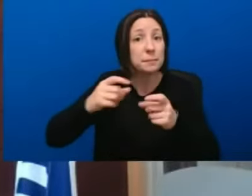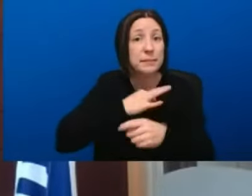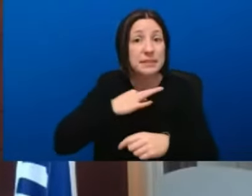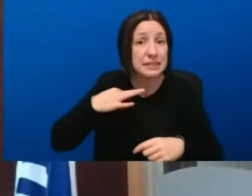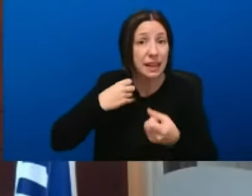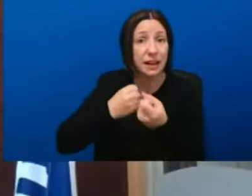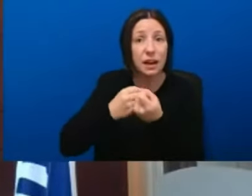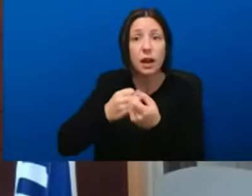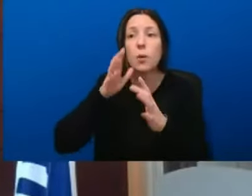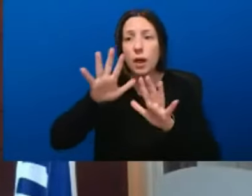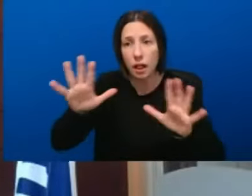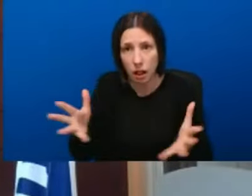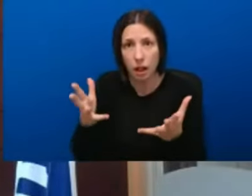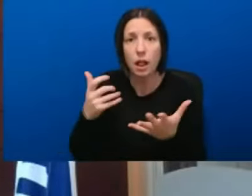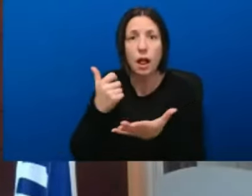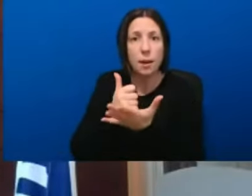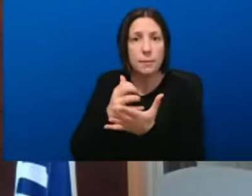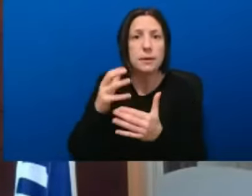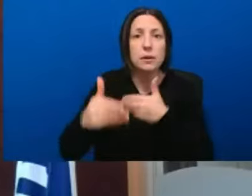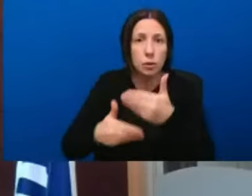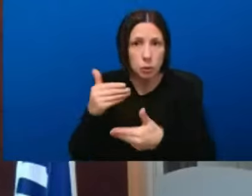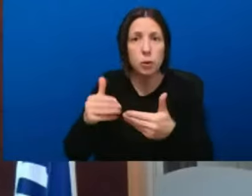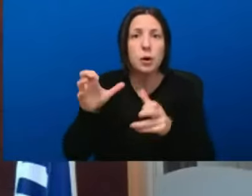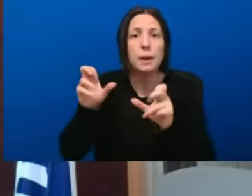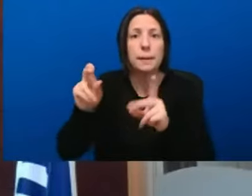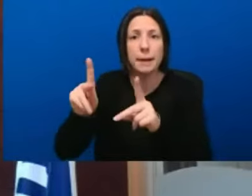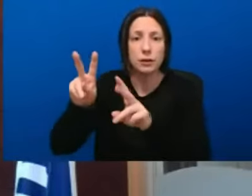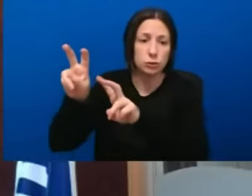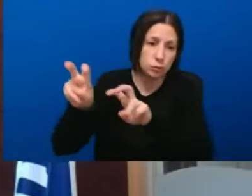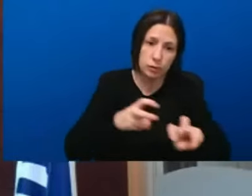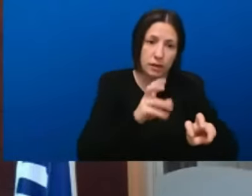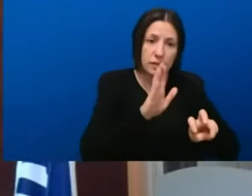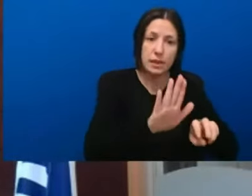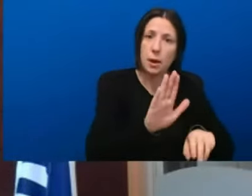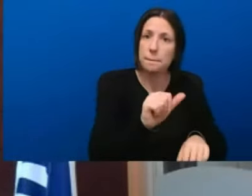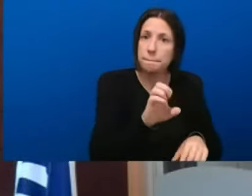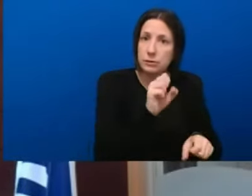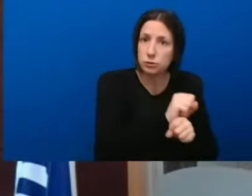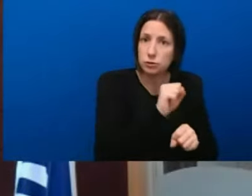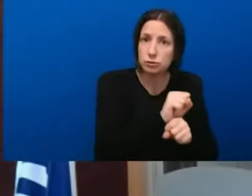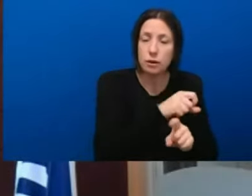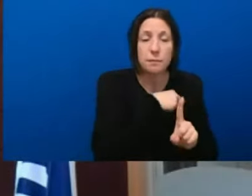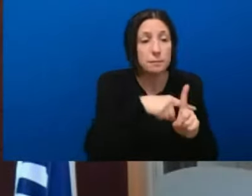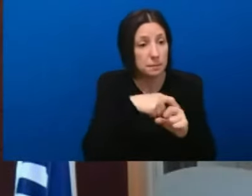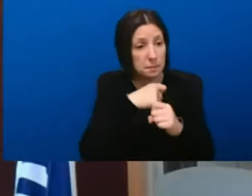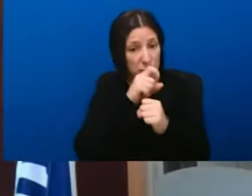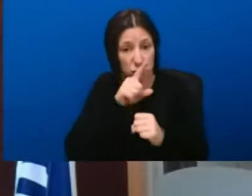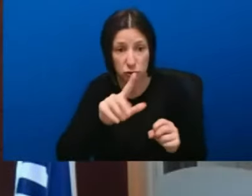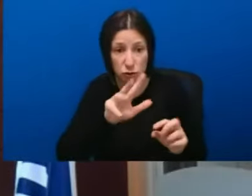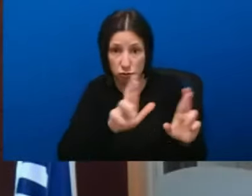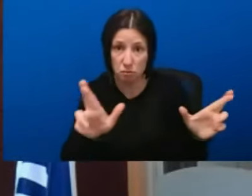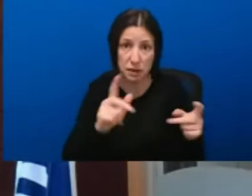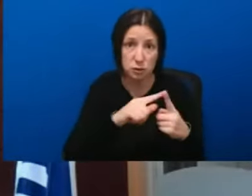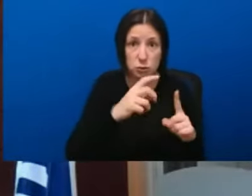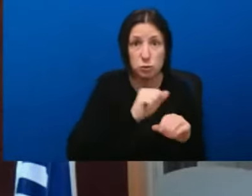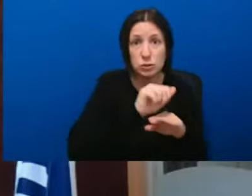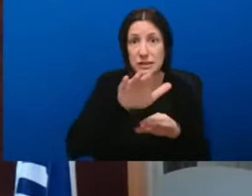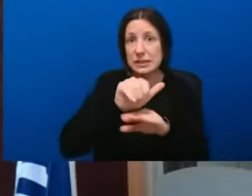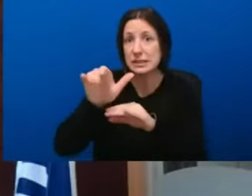looked after, making sure they get the supports they need to reintegrate back to their base jobs, as well as making sure they're available and ready